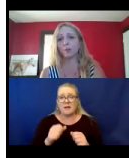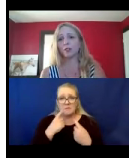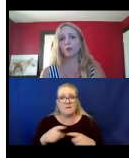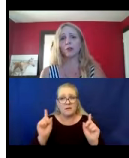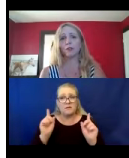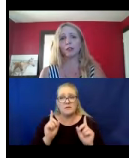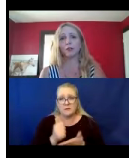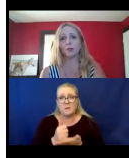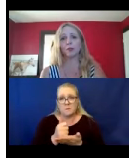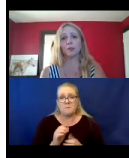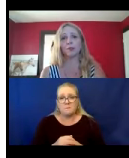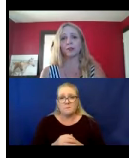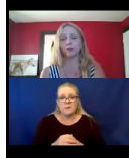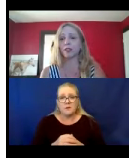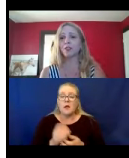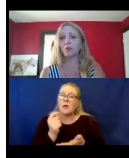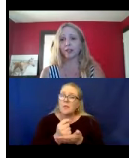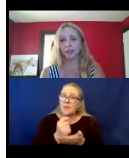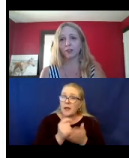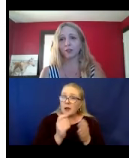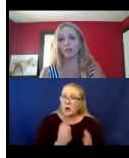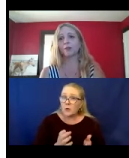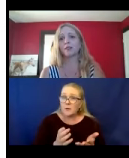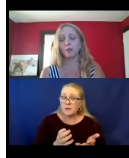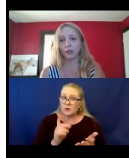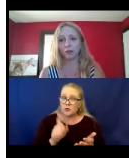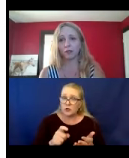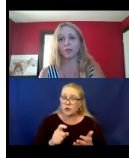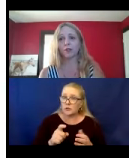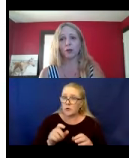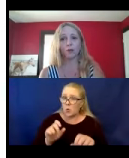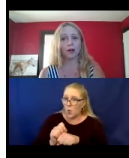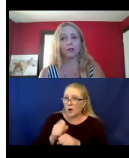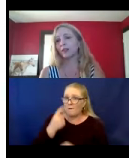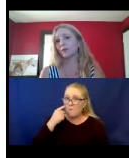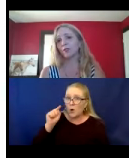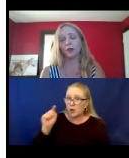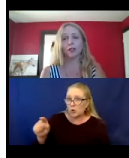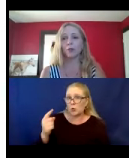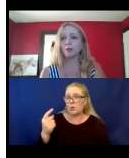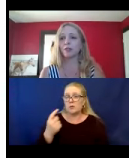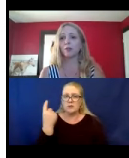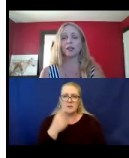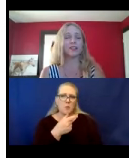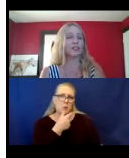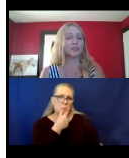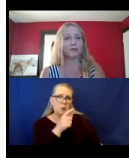the therapist should work for you. Some people, you know, you get to direct that. You get to pick someone that you feel is going to work well. If you start therapy with someone and it just doesn't feel